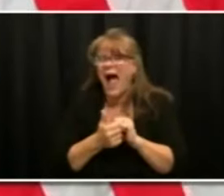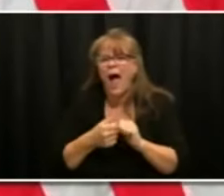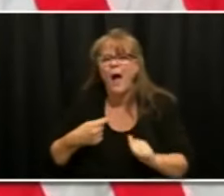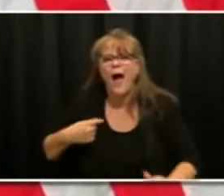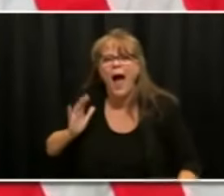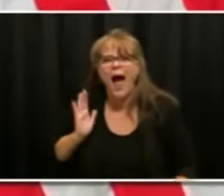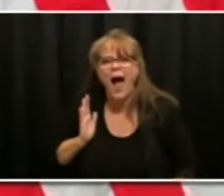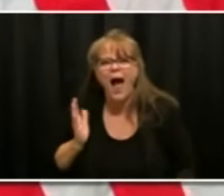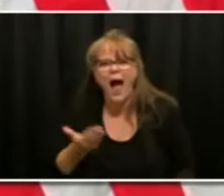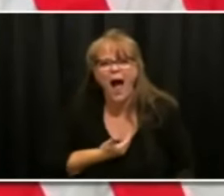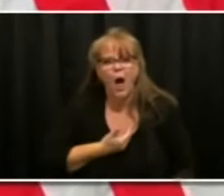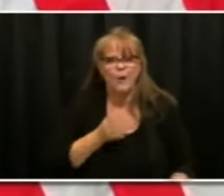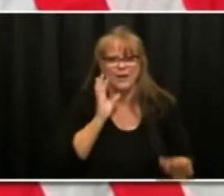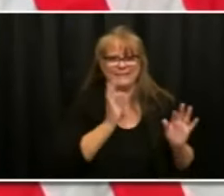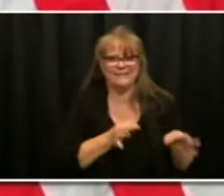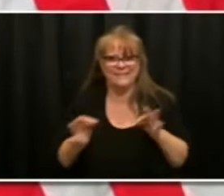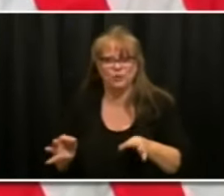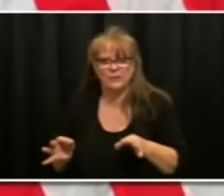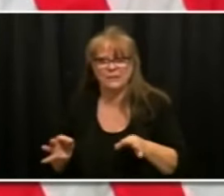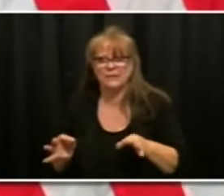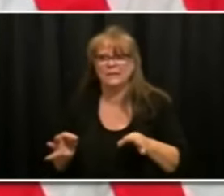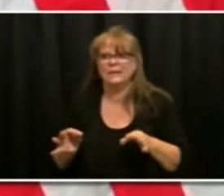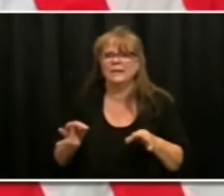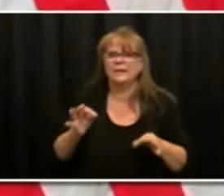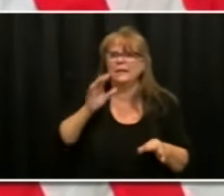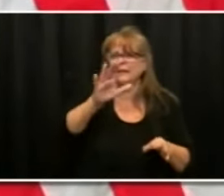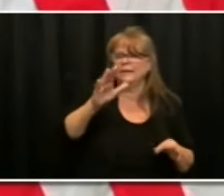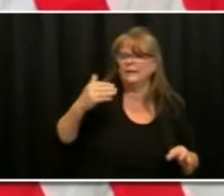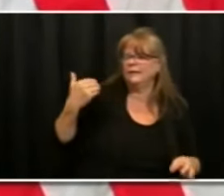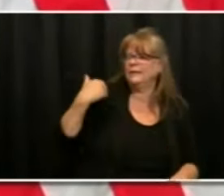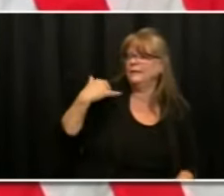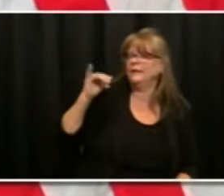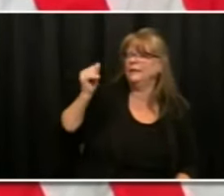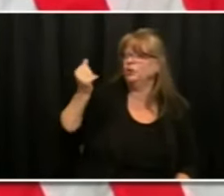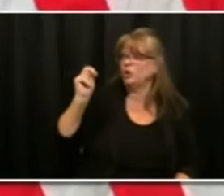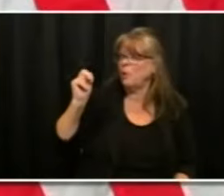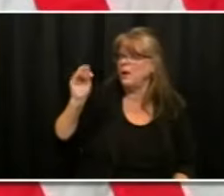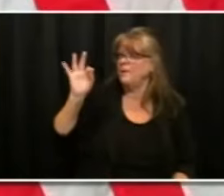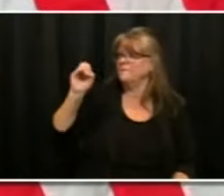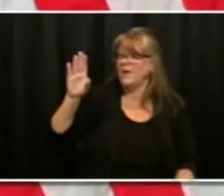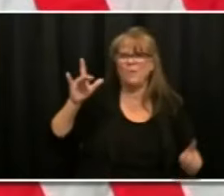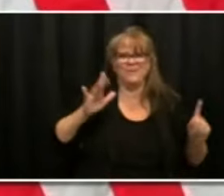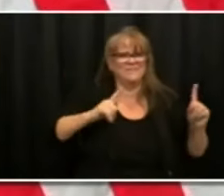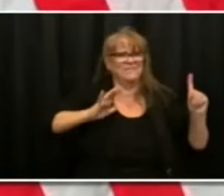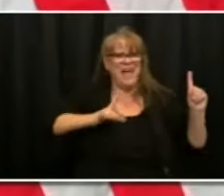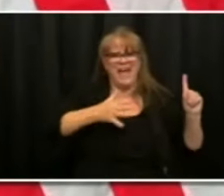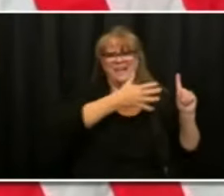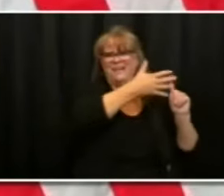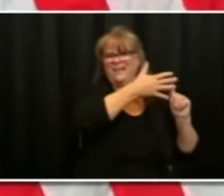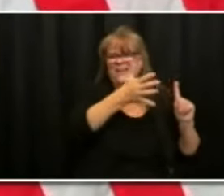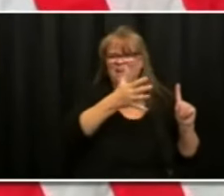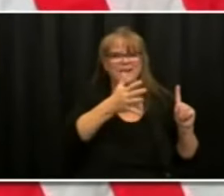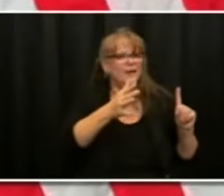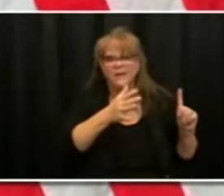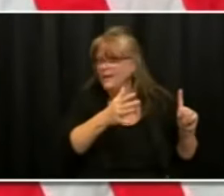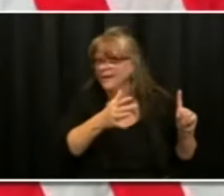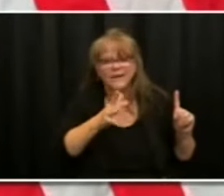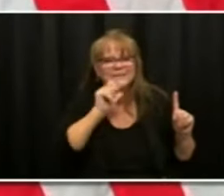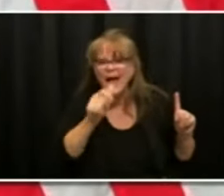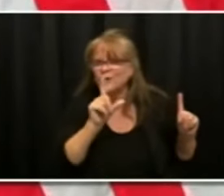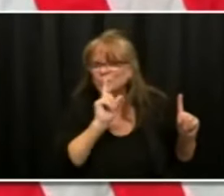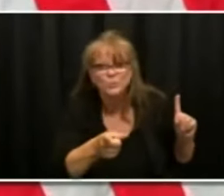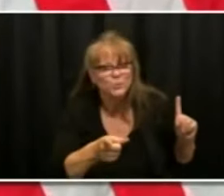last January and February, this would be on an exponential curve. The good news is we're not that bad. We haven't lapsed back to pre-pandemic